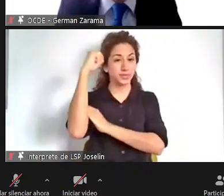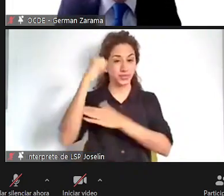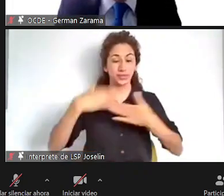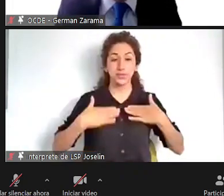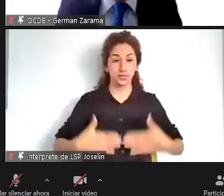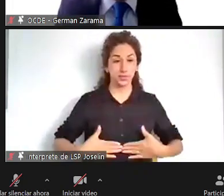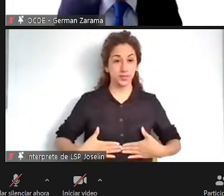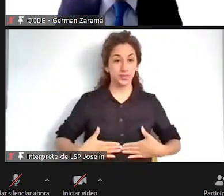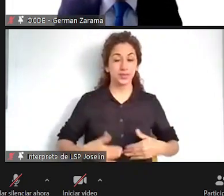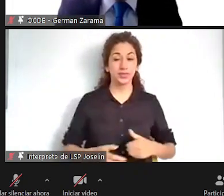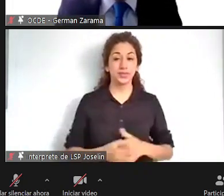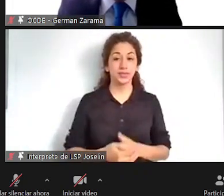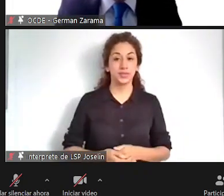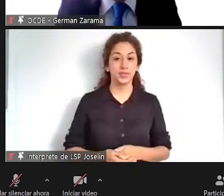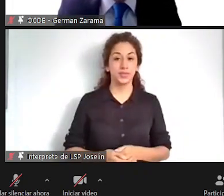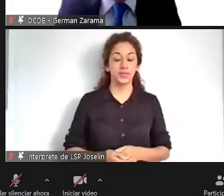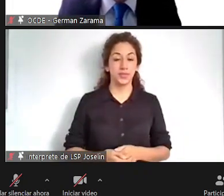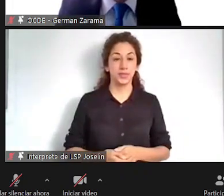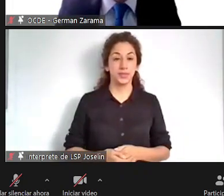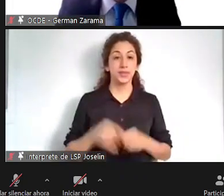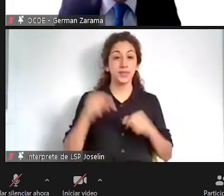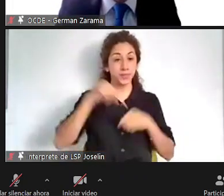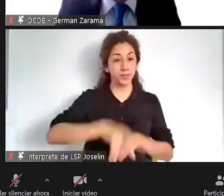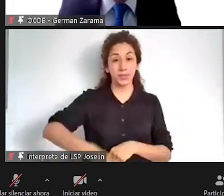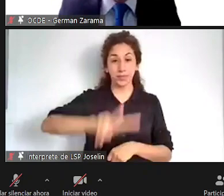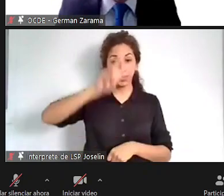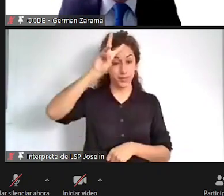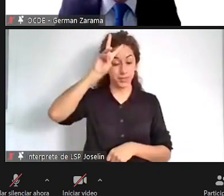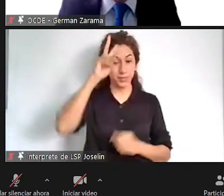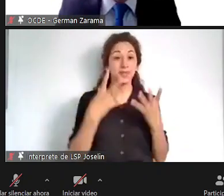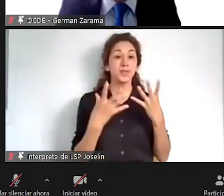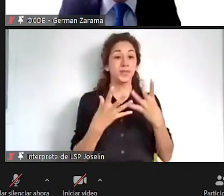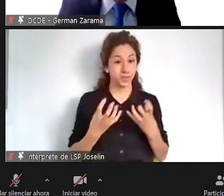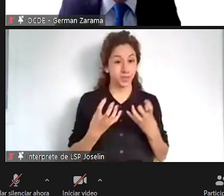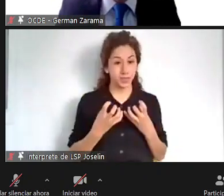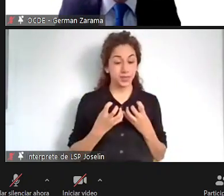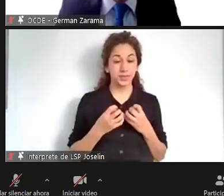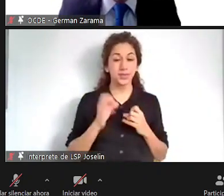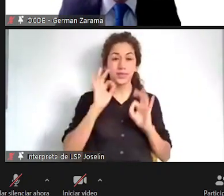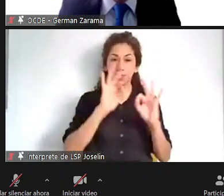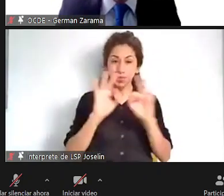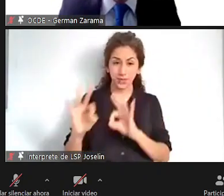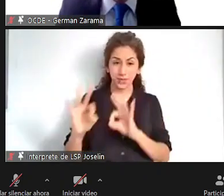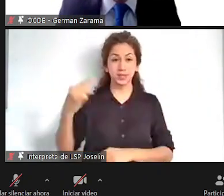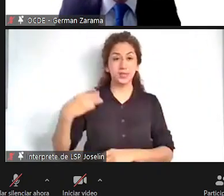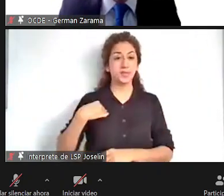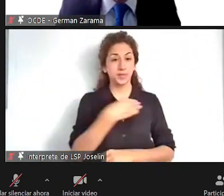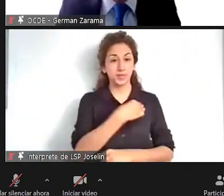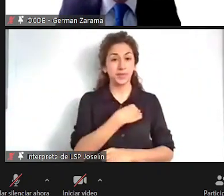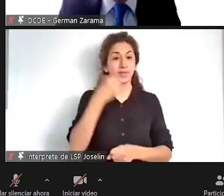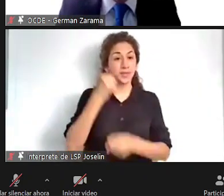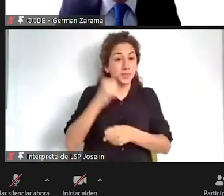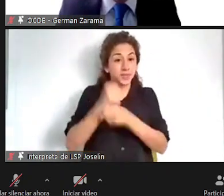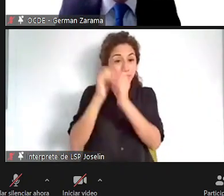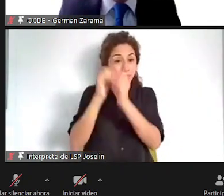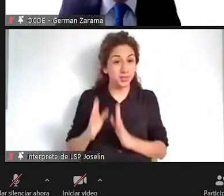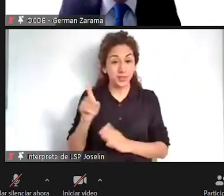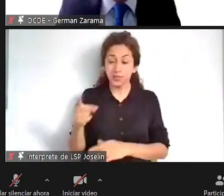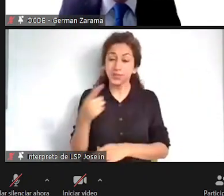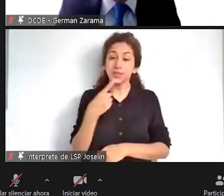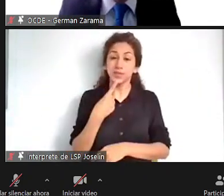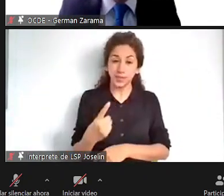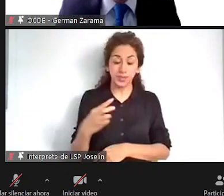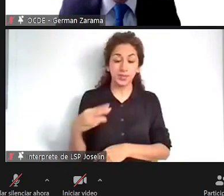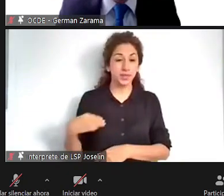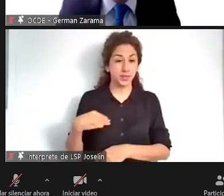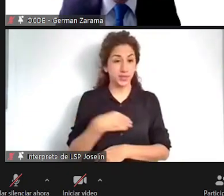rights and where the country needs and the minister of labor has said it